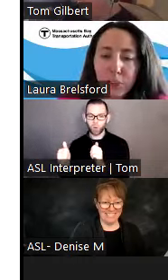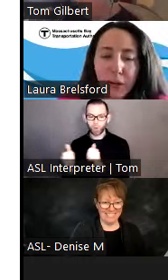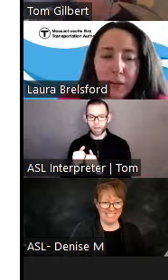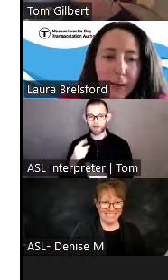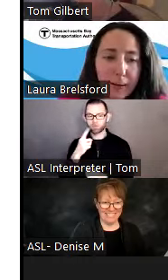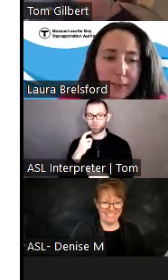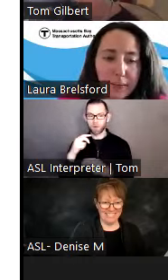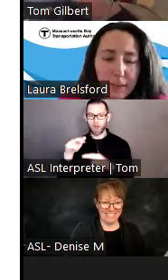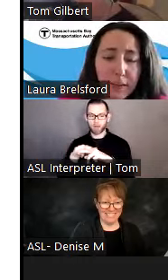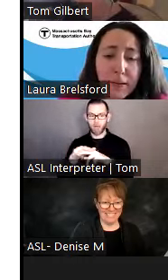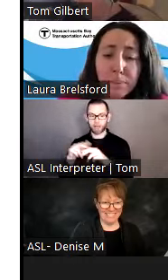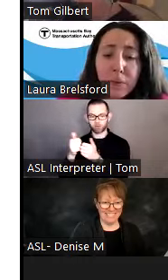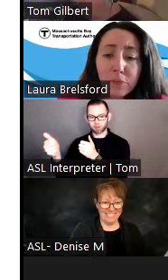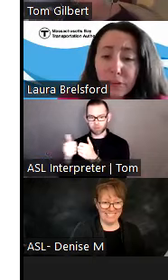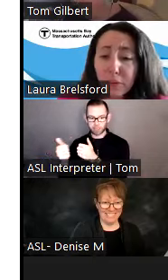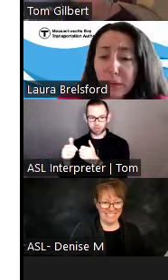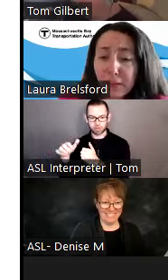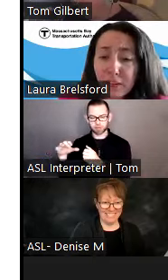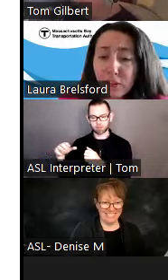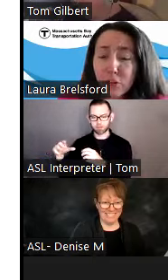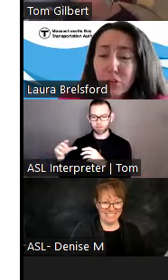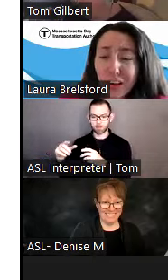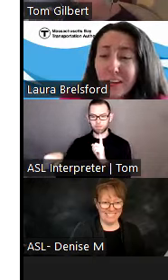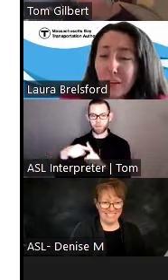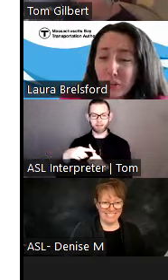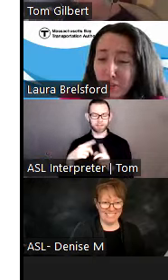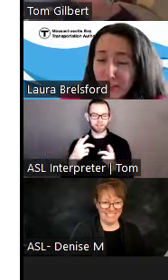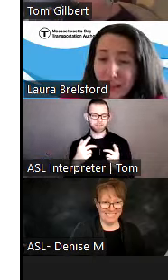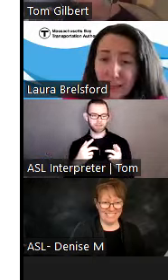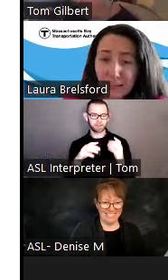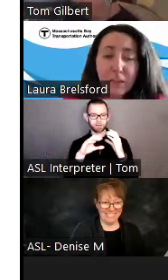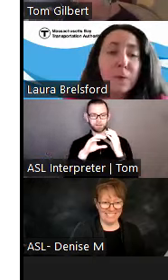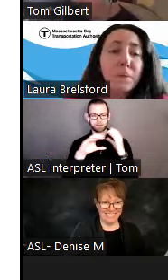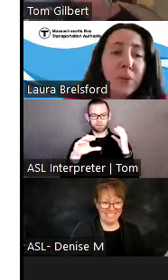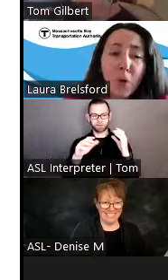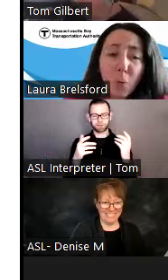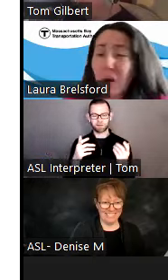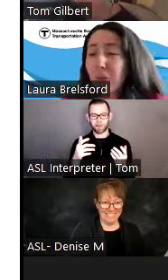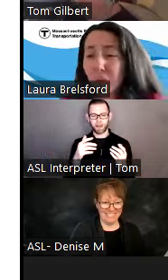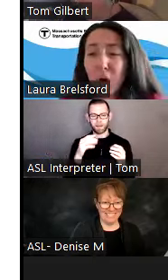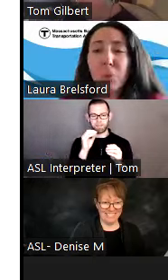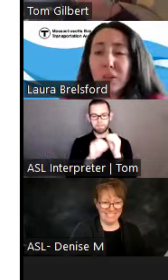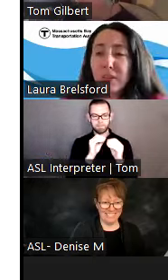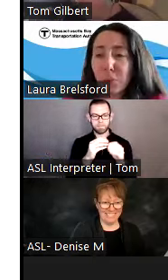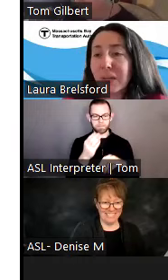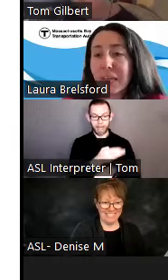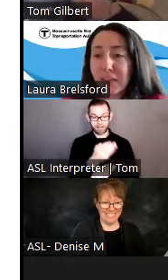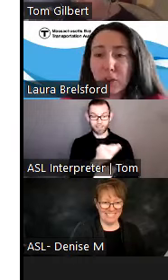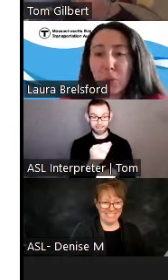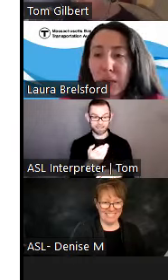as well as vehicle maintenance to try to understand what